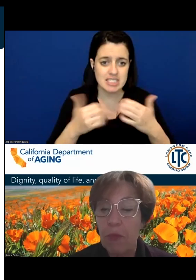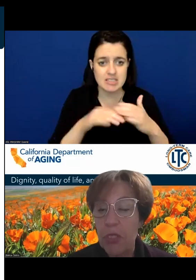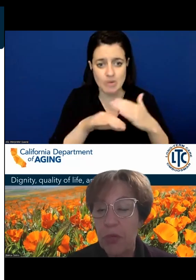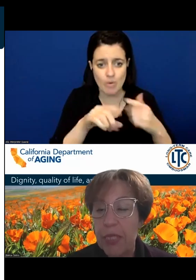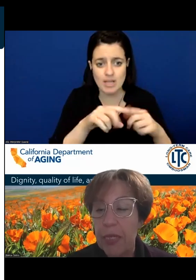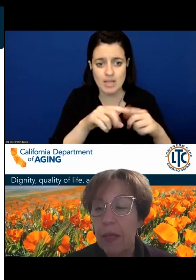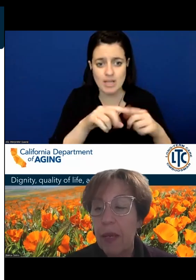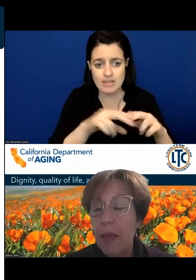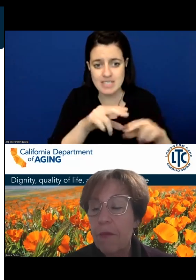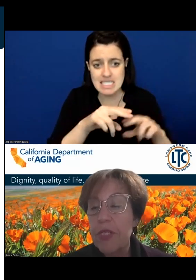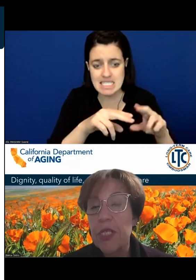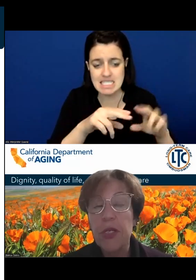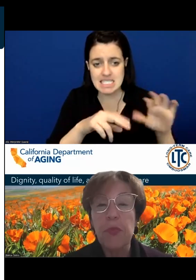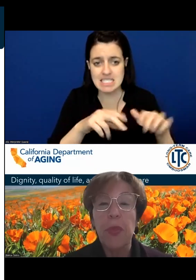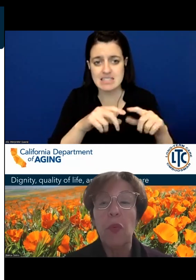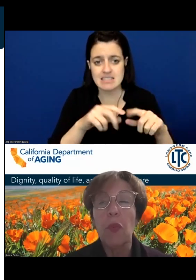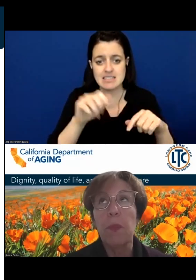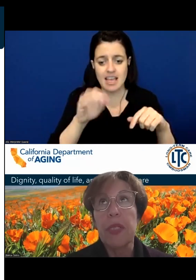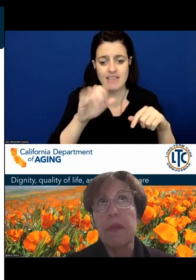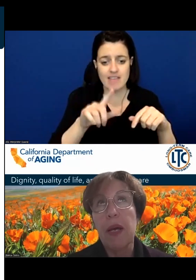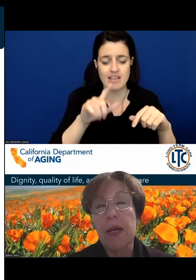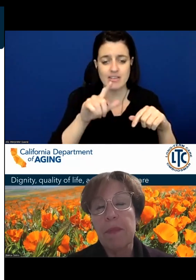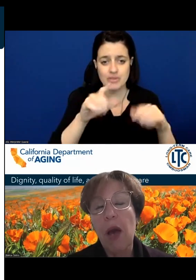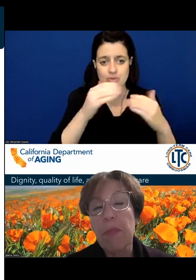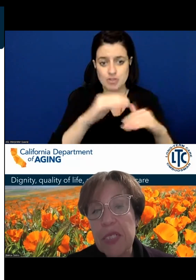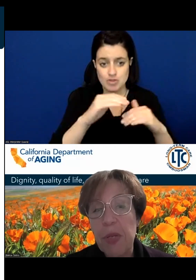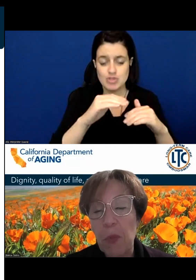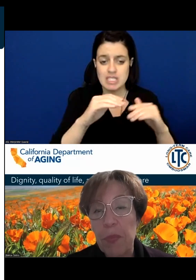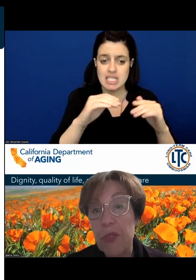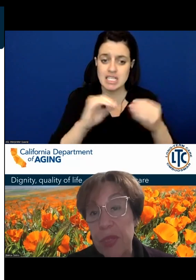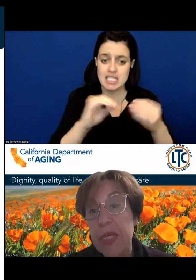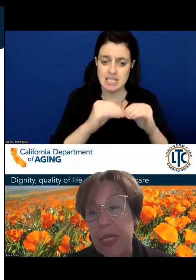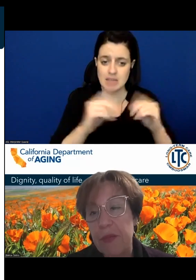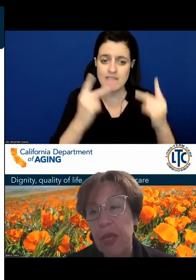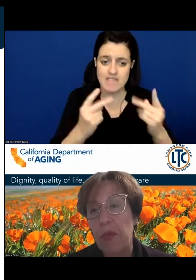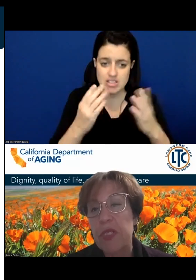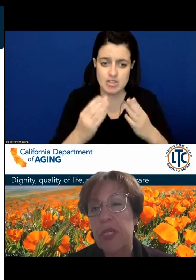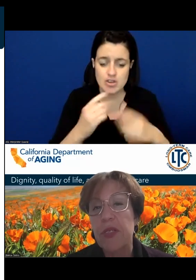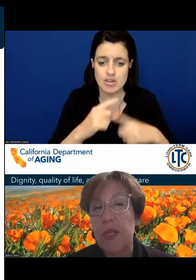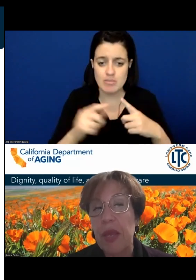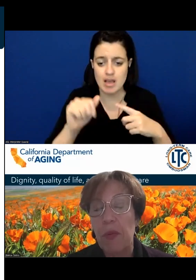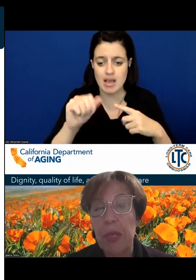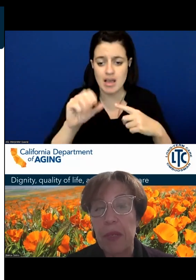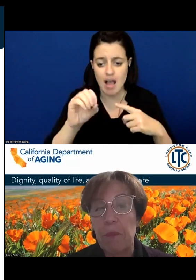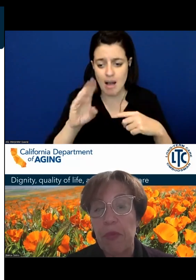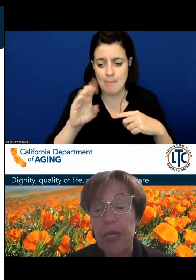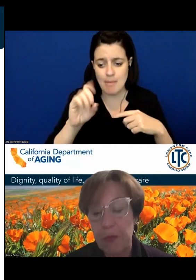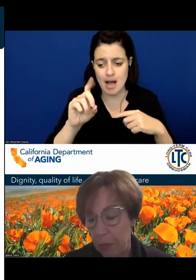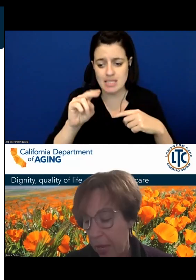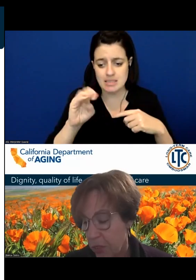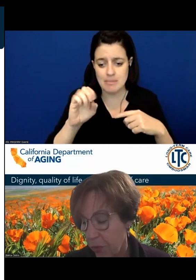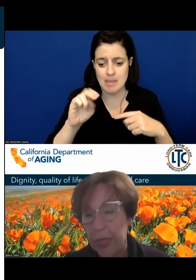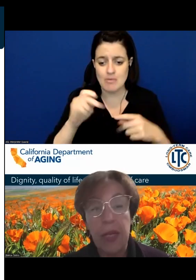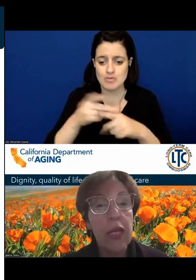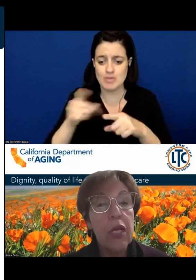AFLs restricting visitors, but ombudsmen were being treated as if they were visitors and they were being prevented